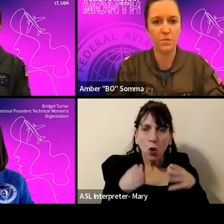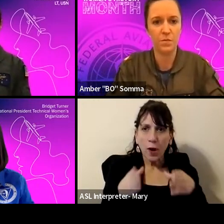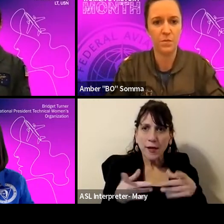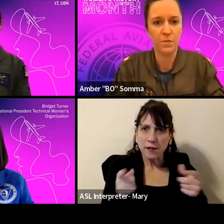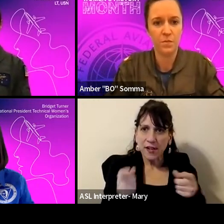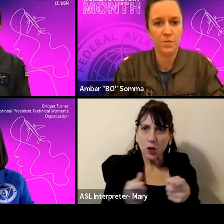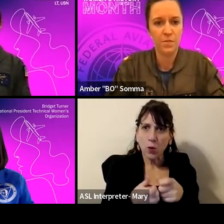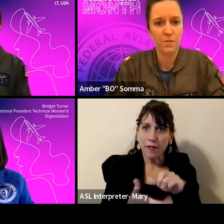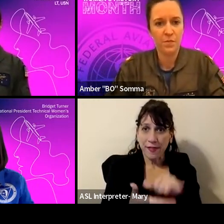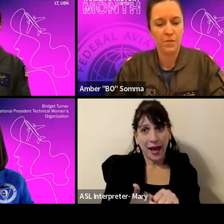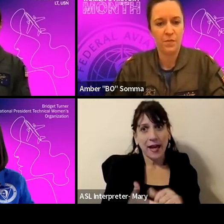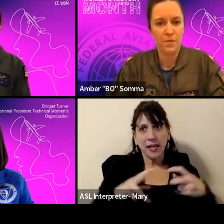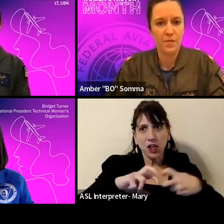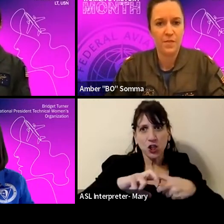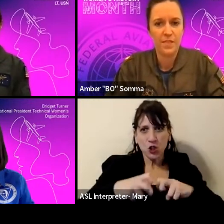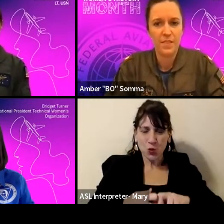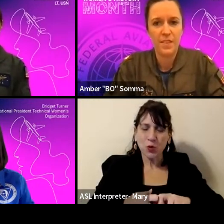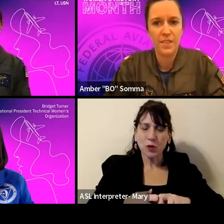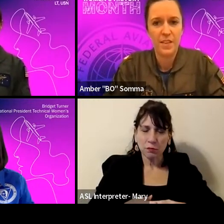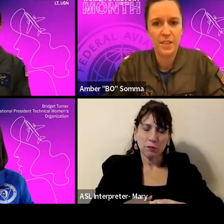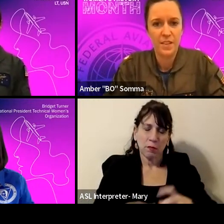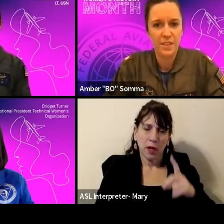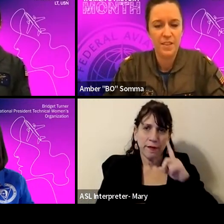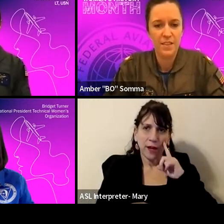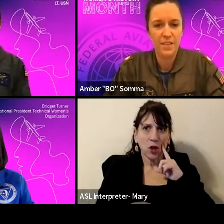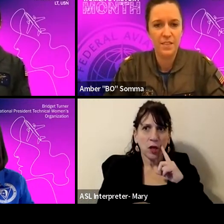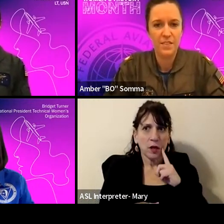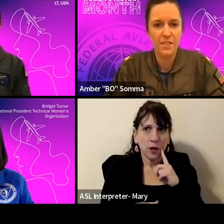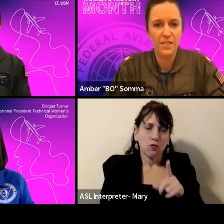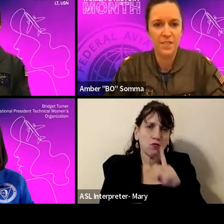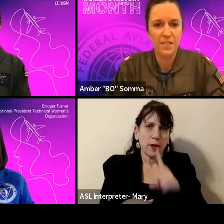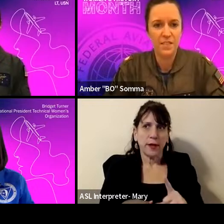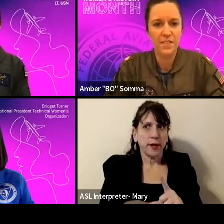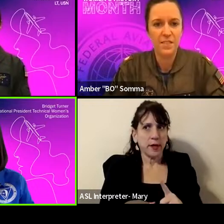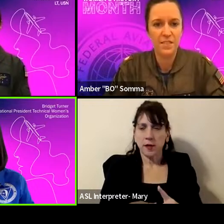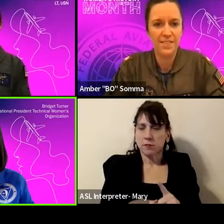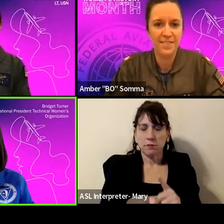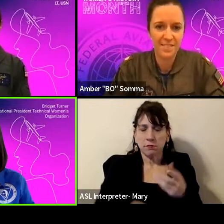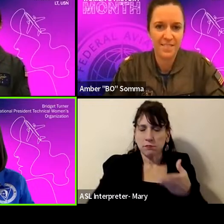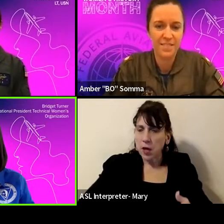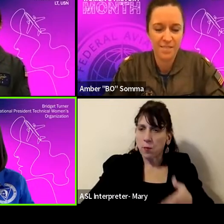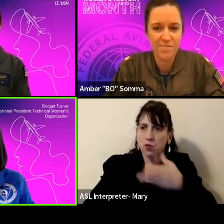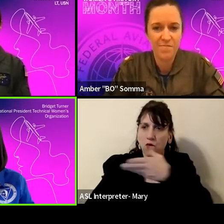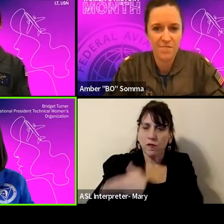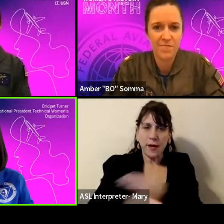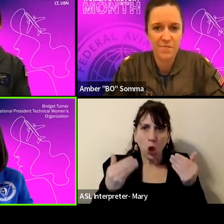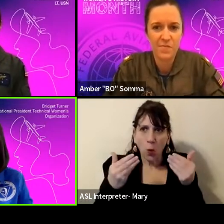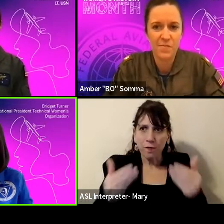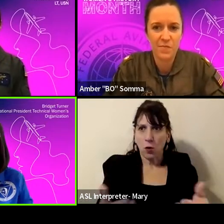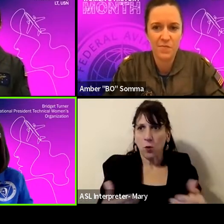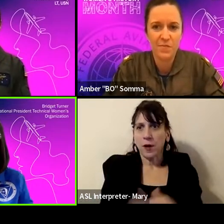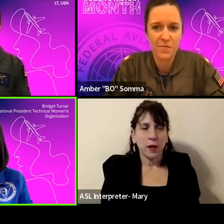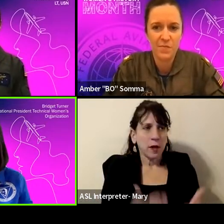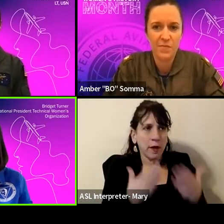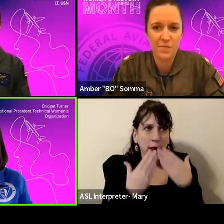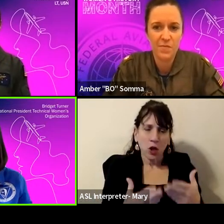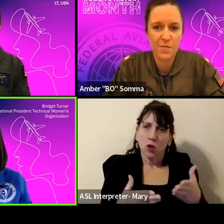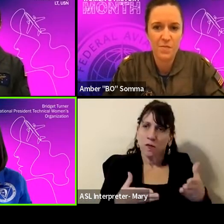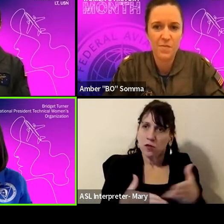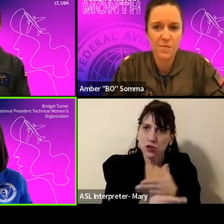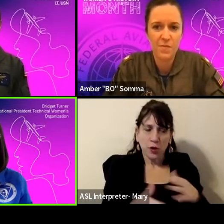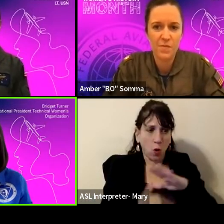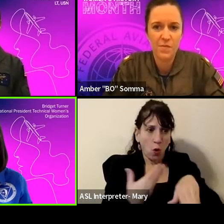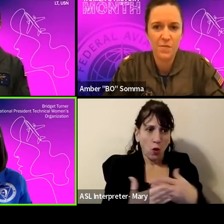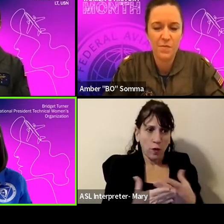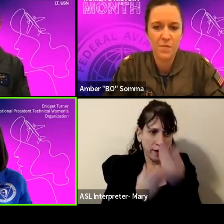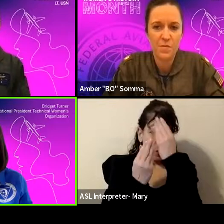that issue. So I think that would be a huge step moving forward. Oh, wow. Thank you for sharing. And every bit of information